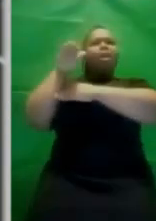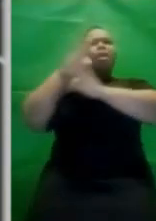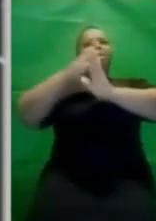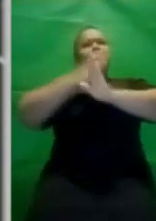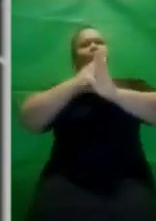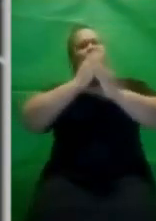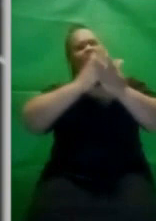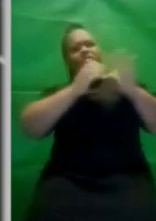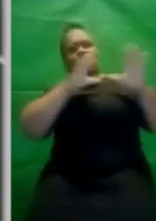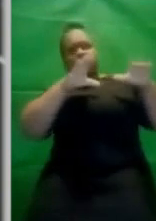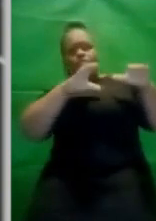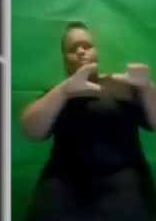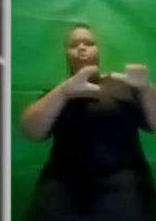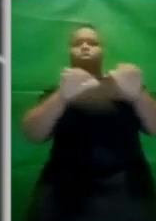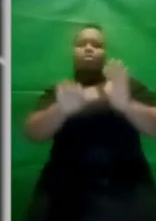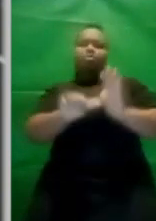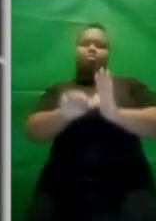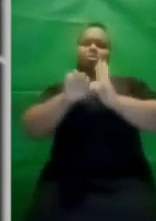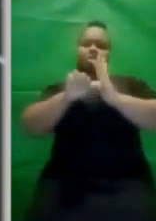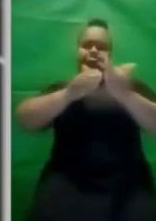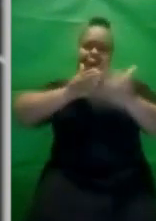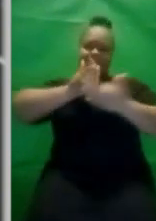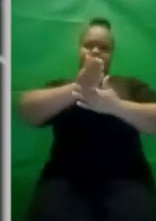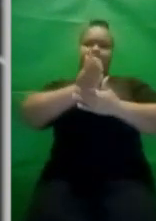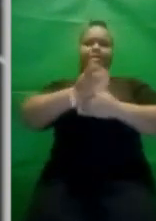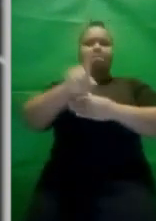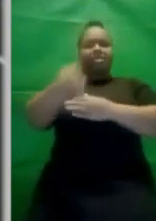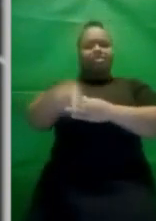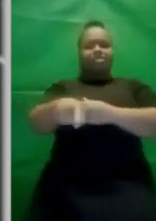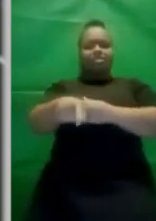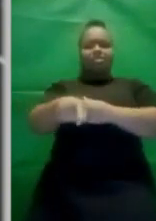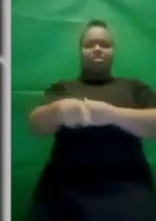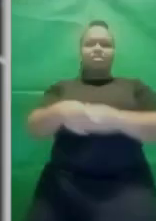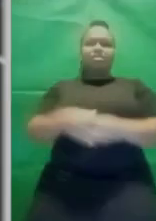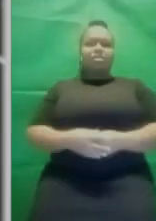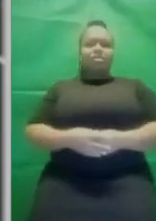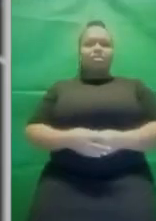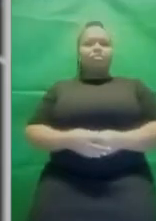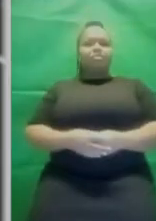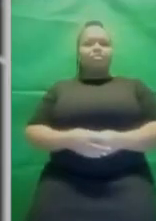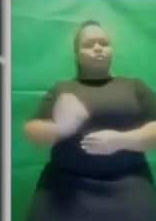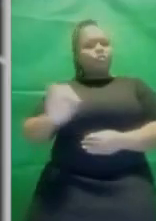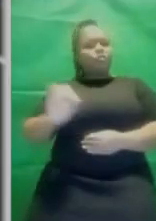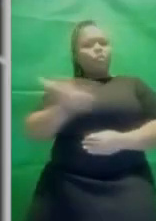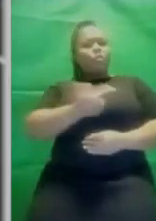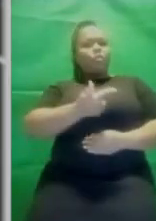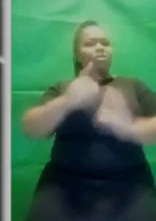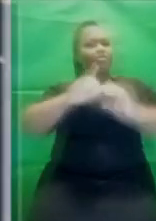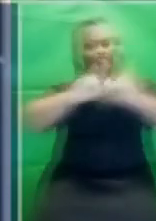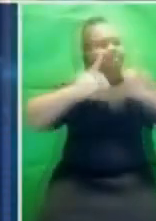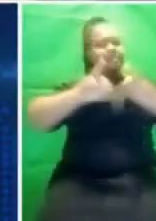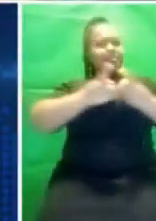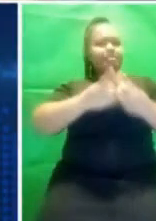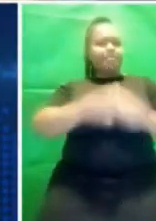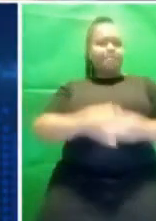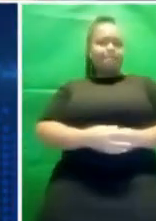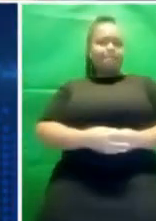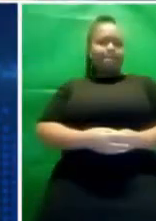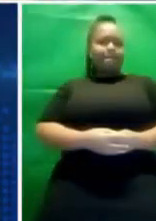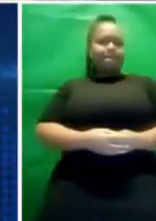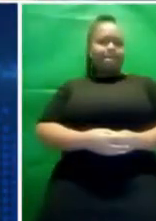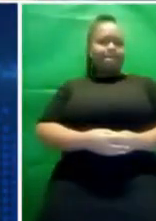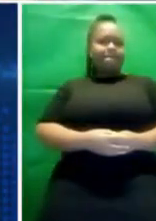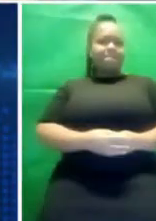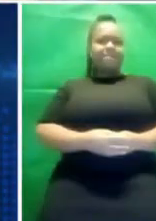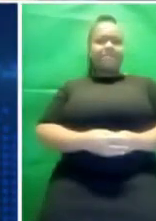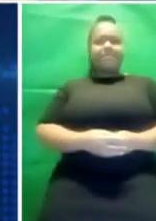ensure that we provide access to these resources in its entirety. Lance Schultz, thanks very much indeed for